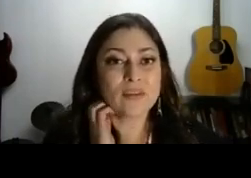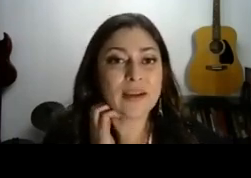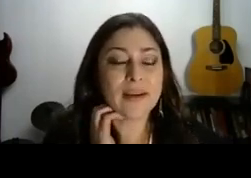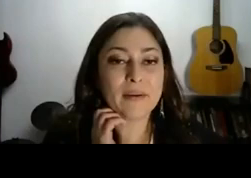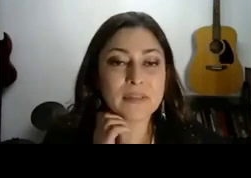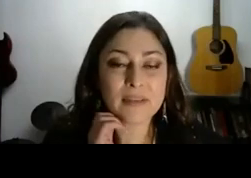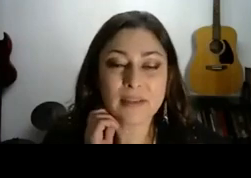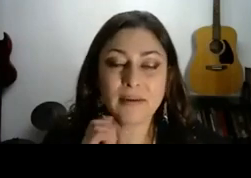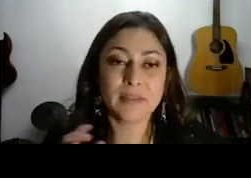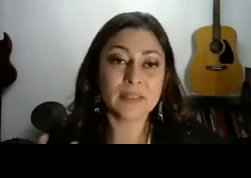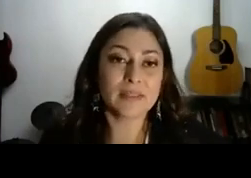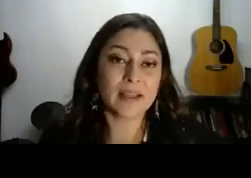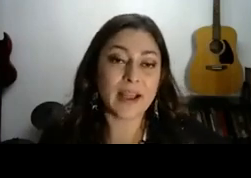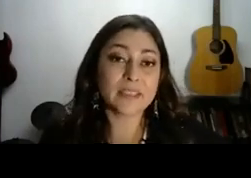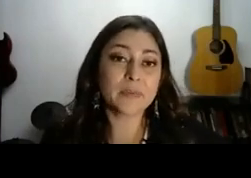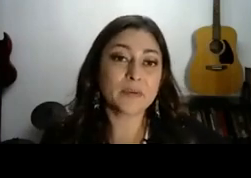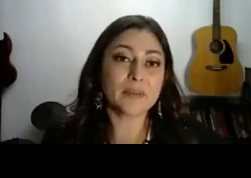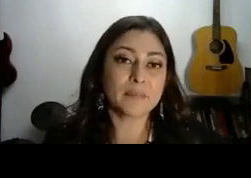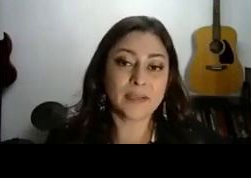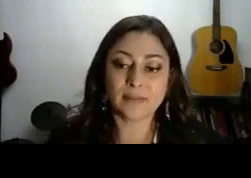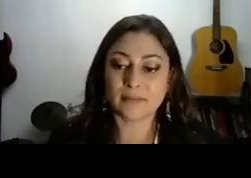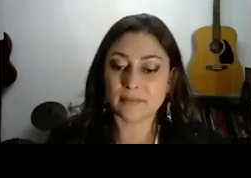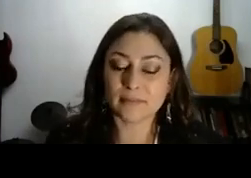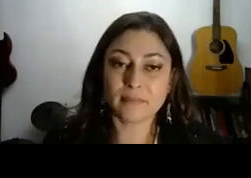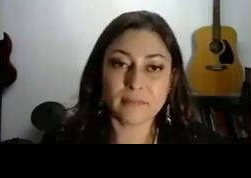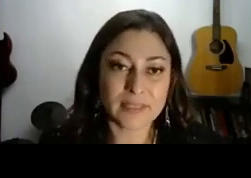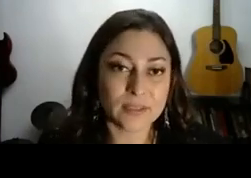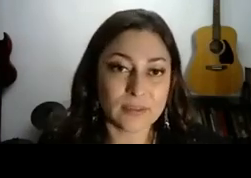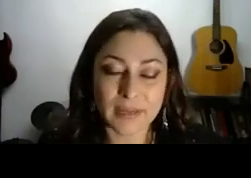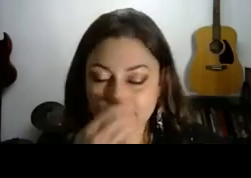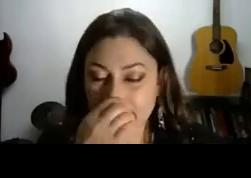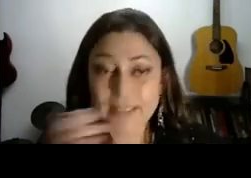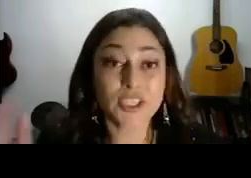You know, I speak with